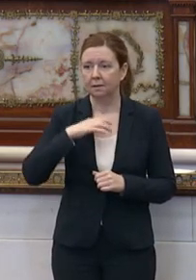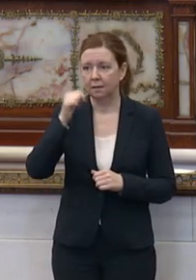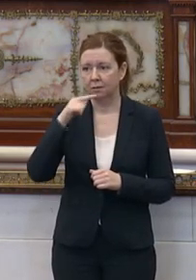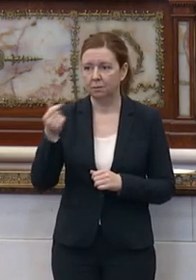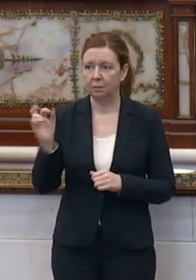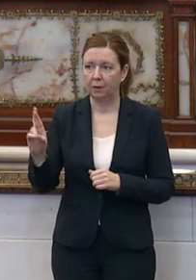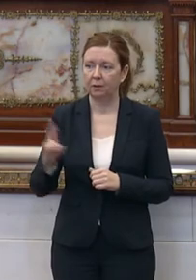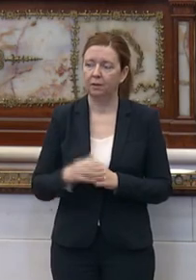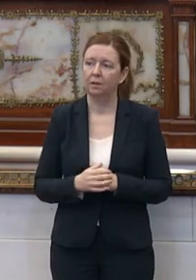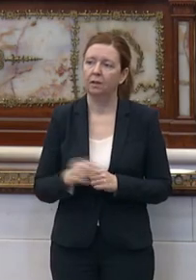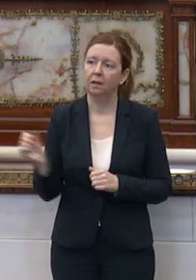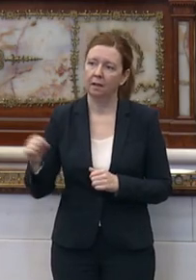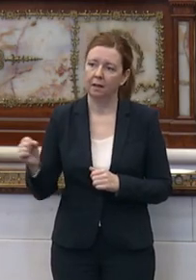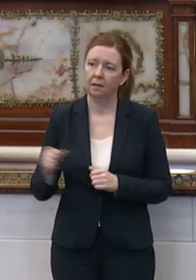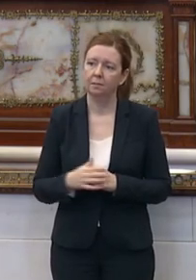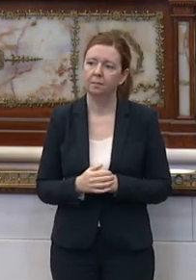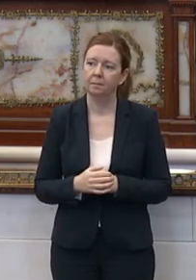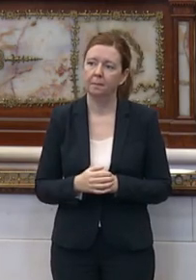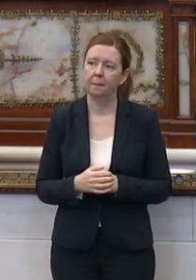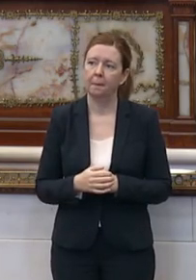Councilwoman Parker? Aye.